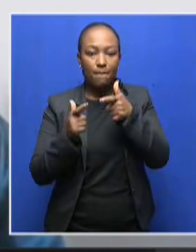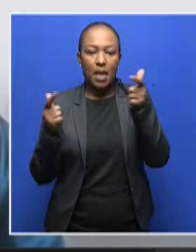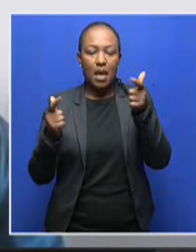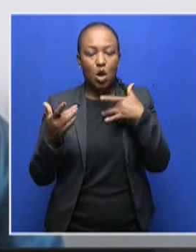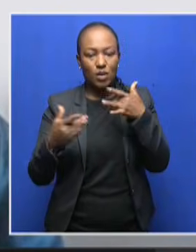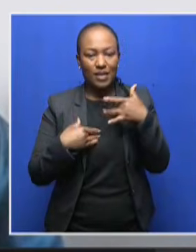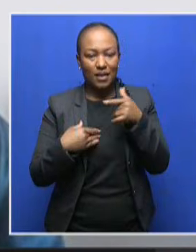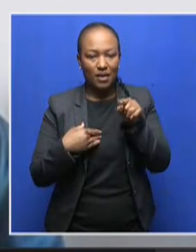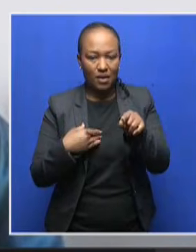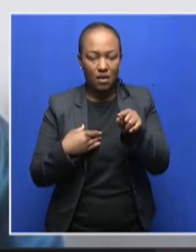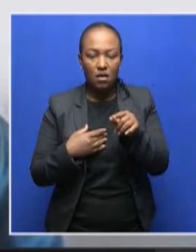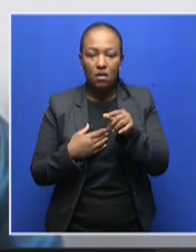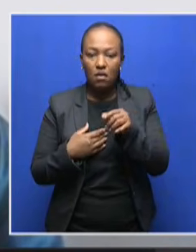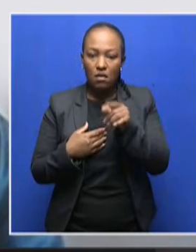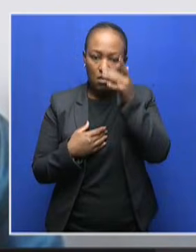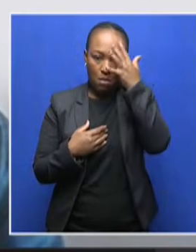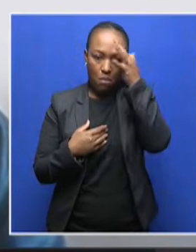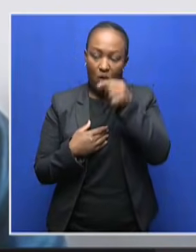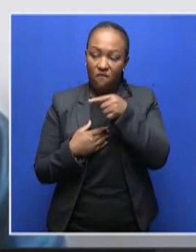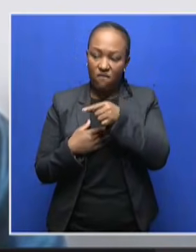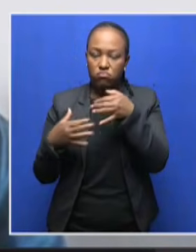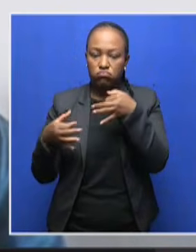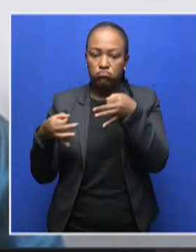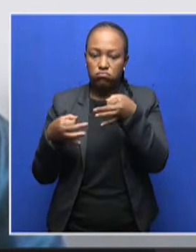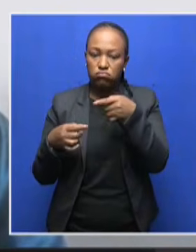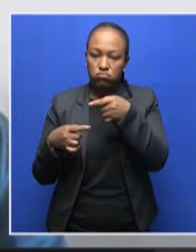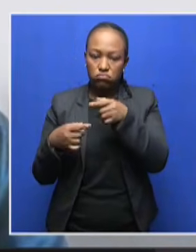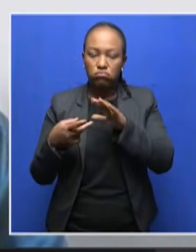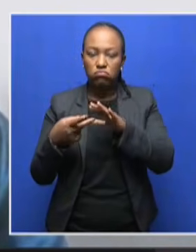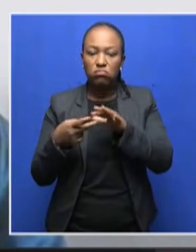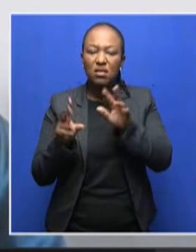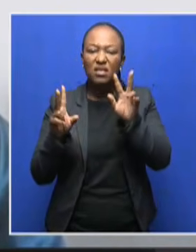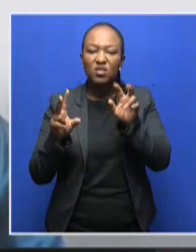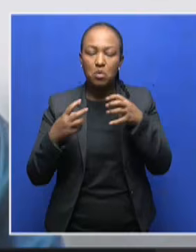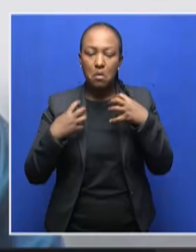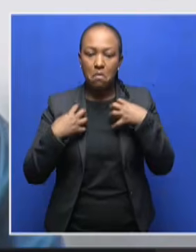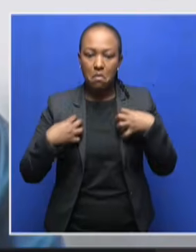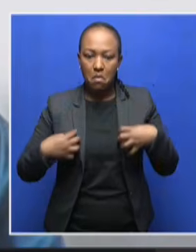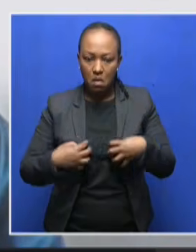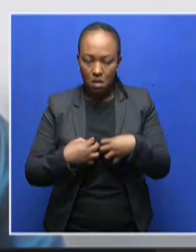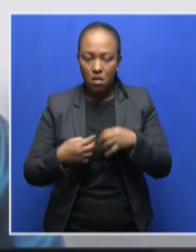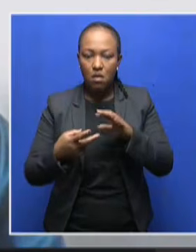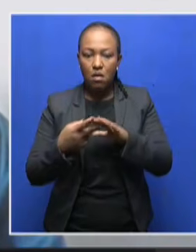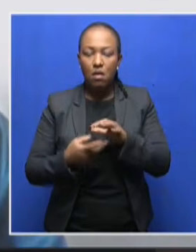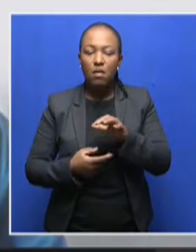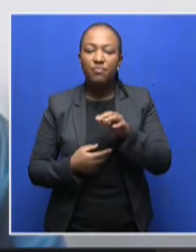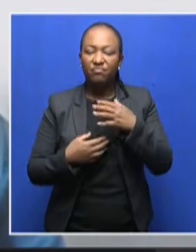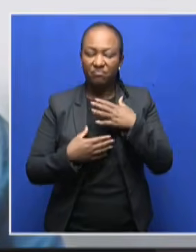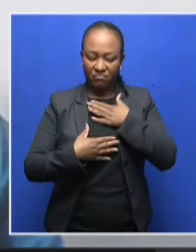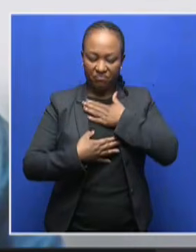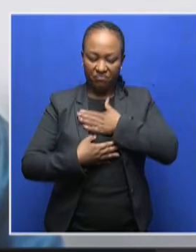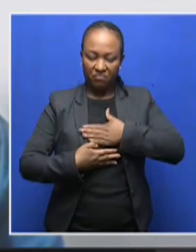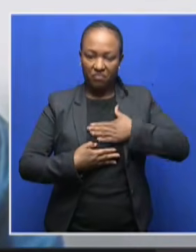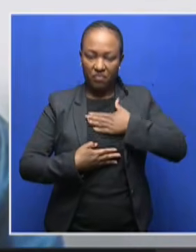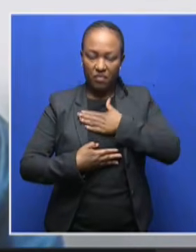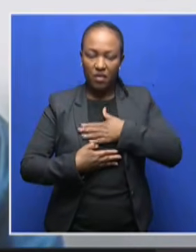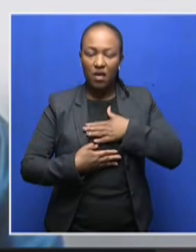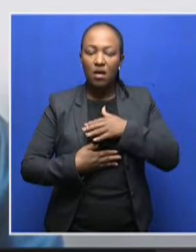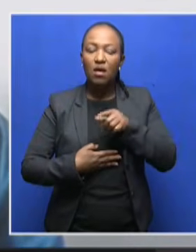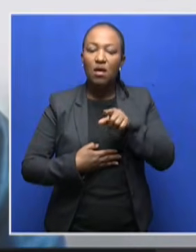like Dr. Jassat mentioned, issues around measles, around pneumonia because of pneumococcus, around tidal disease